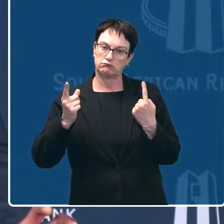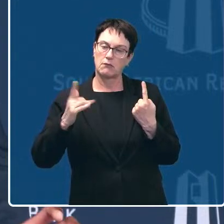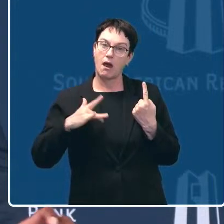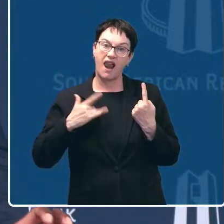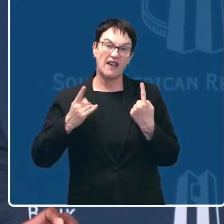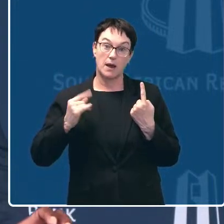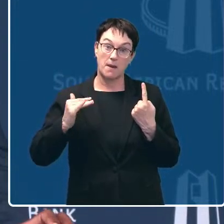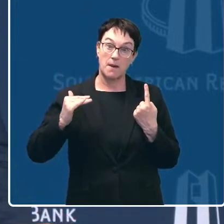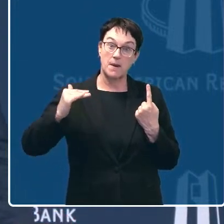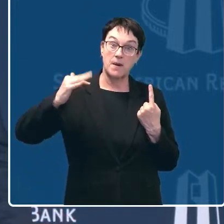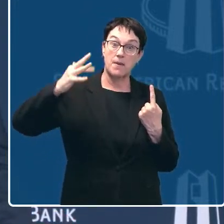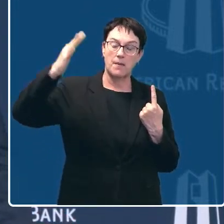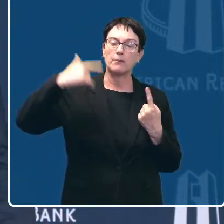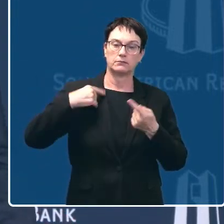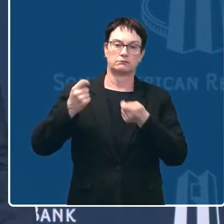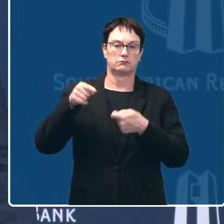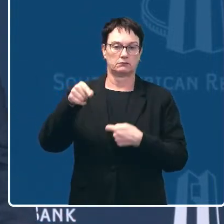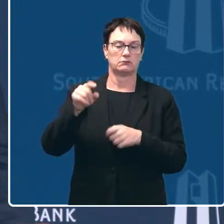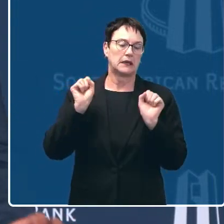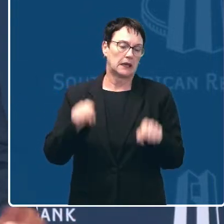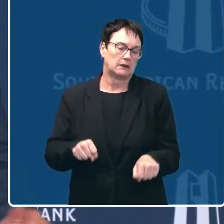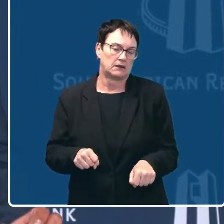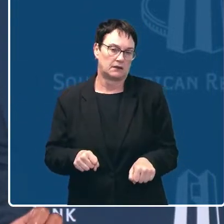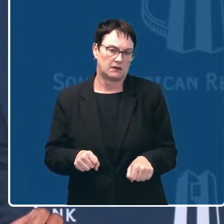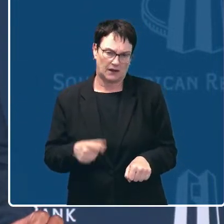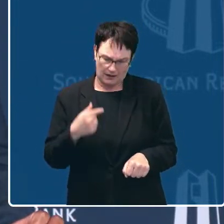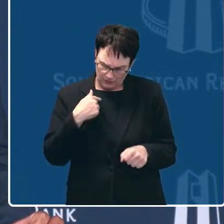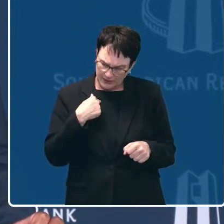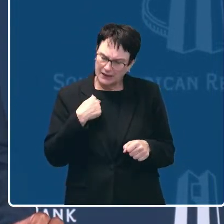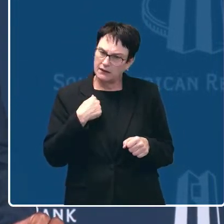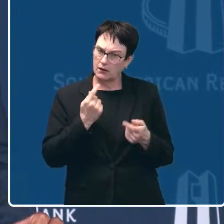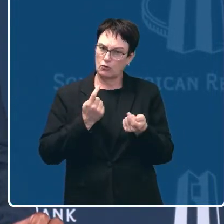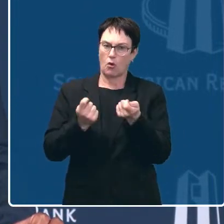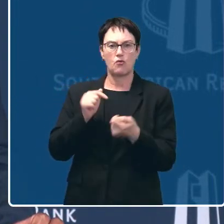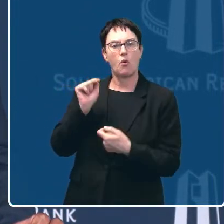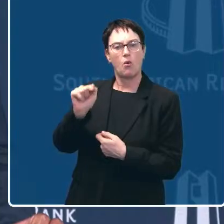living goes up. That's where the central bank comes in.